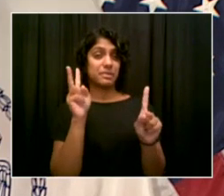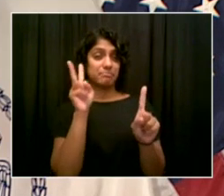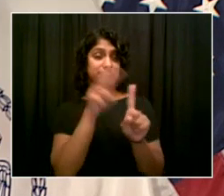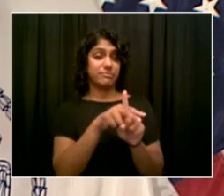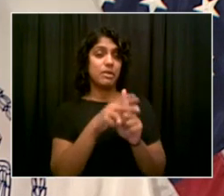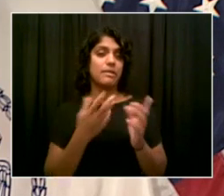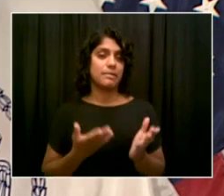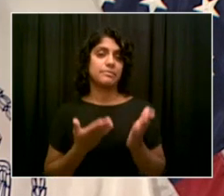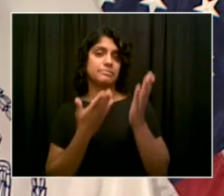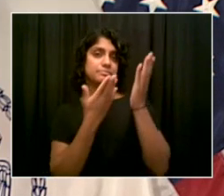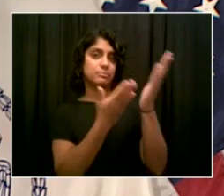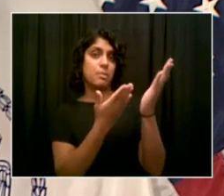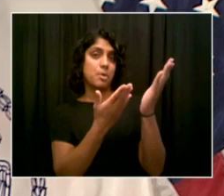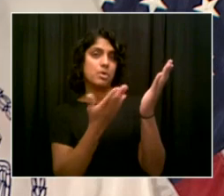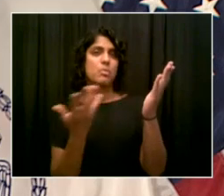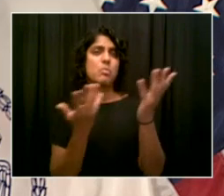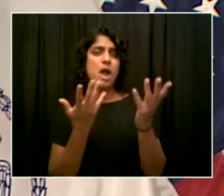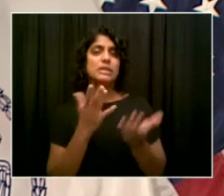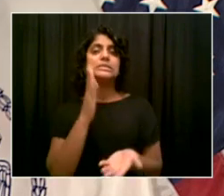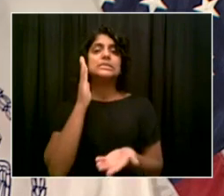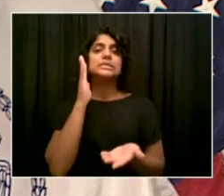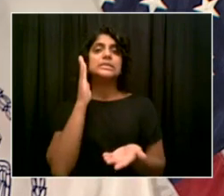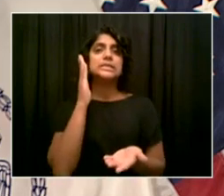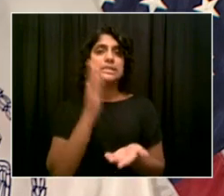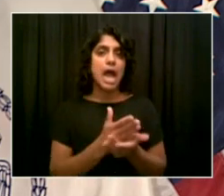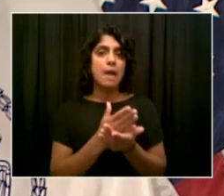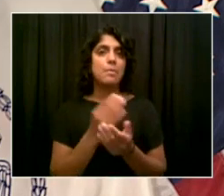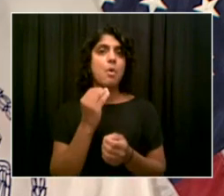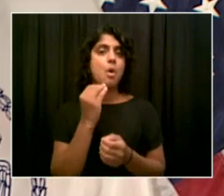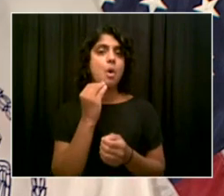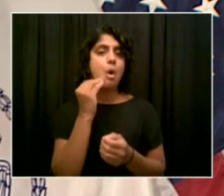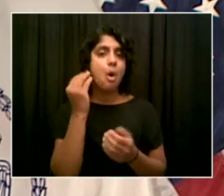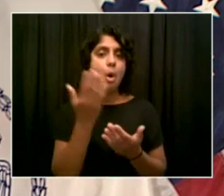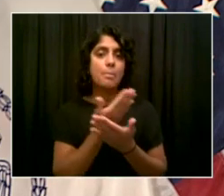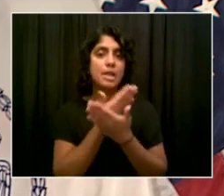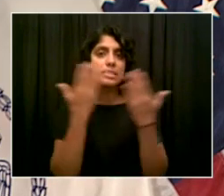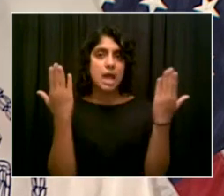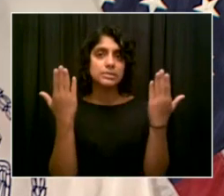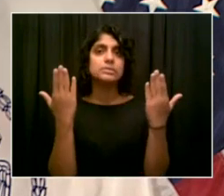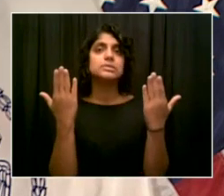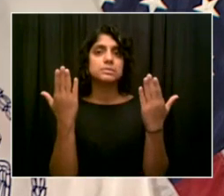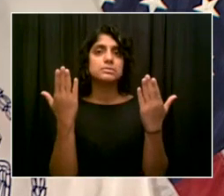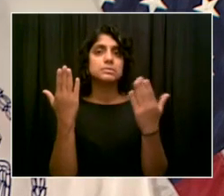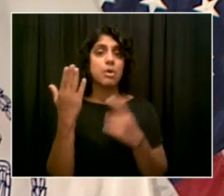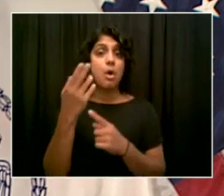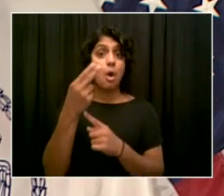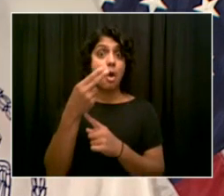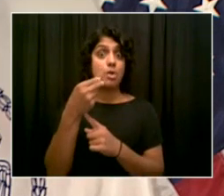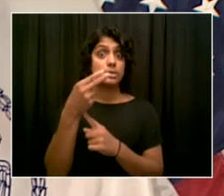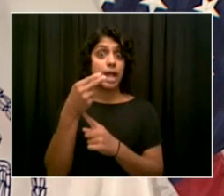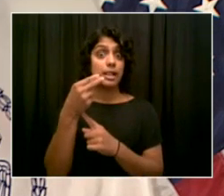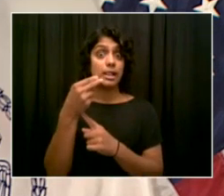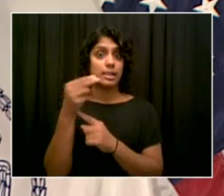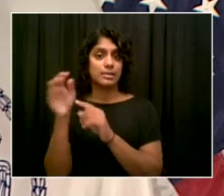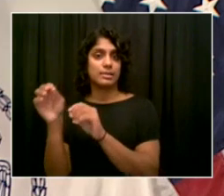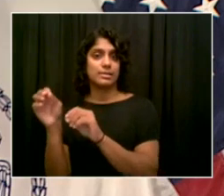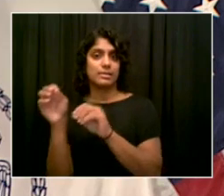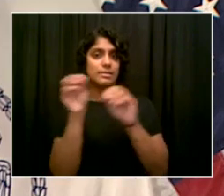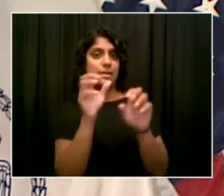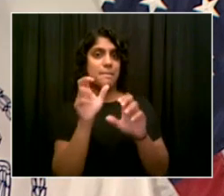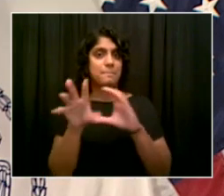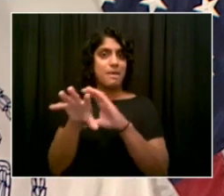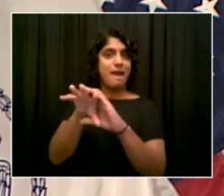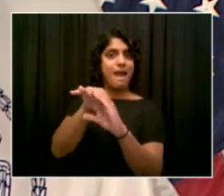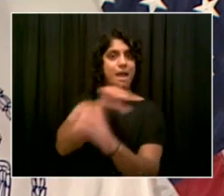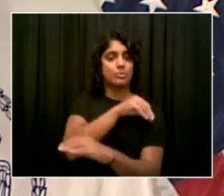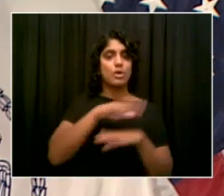hotels back to shelters, arguing that their rights have been violated, especially if they have illness or